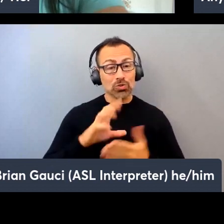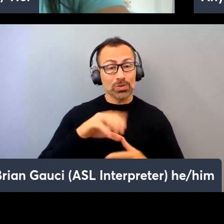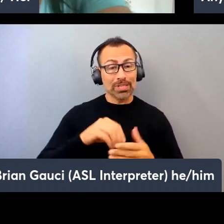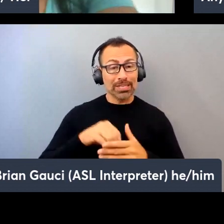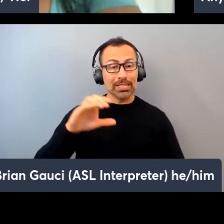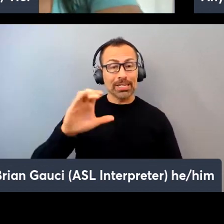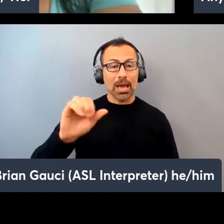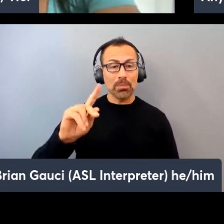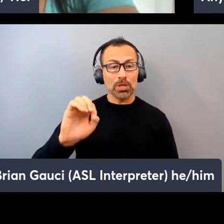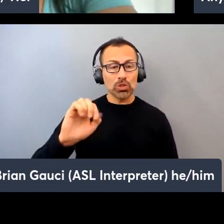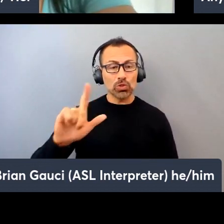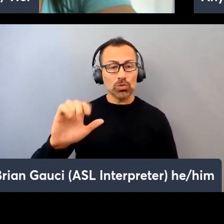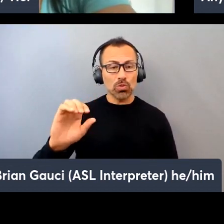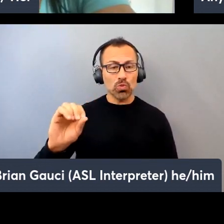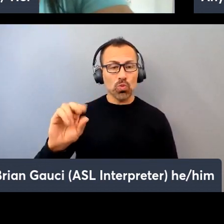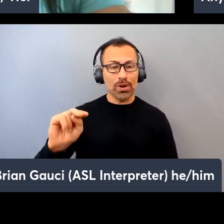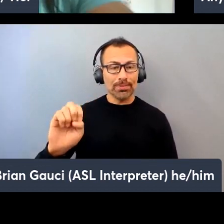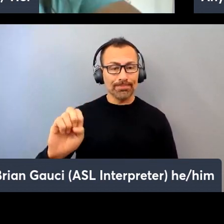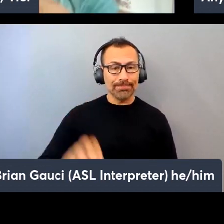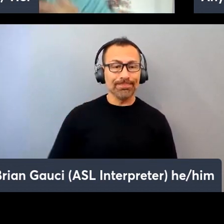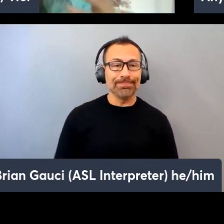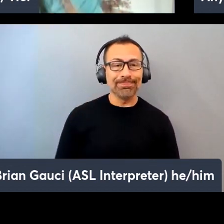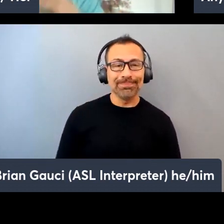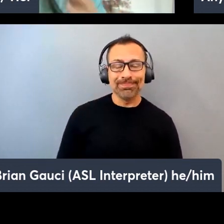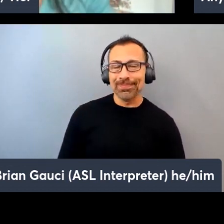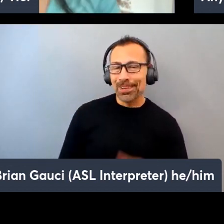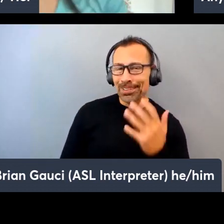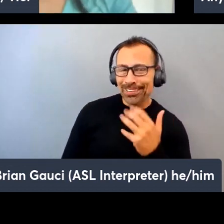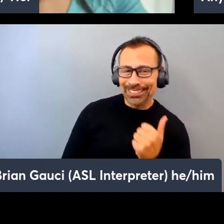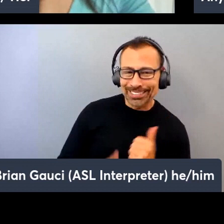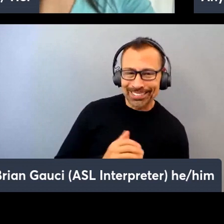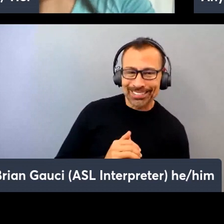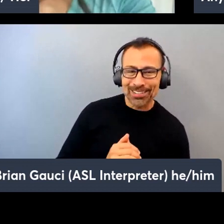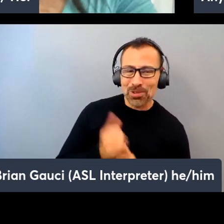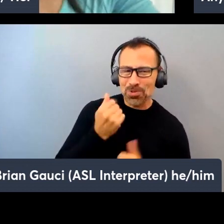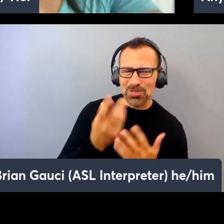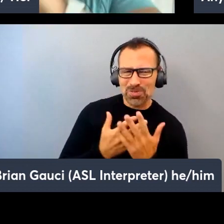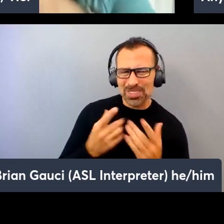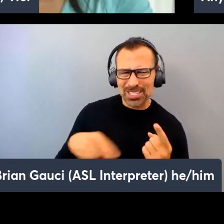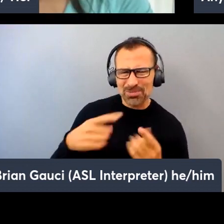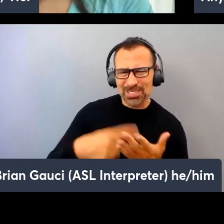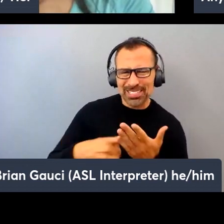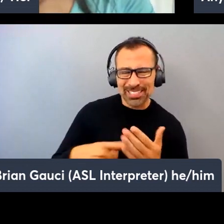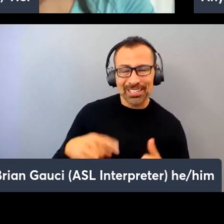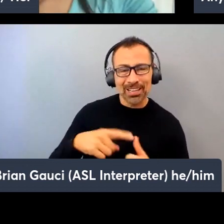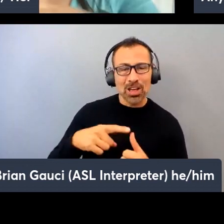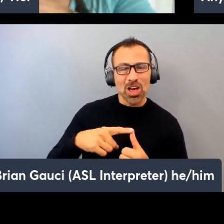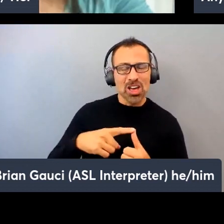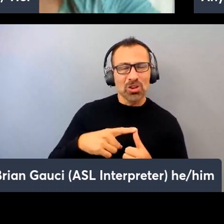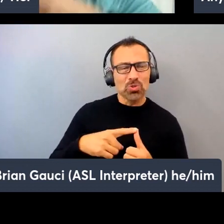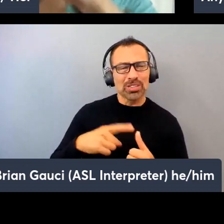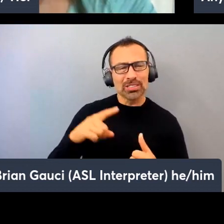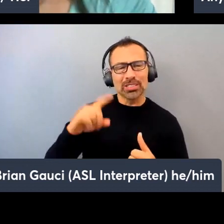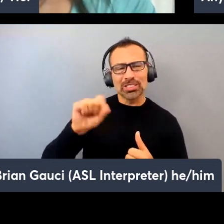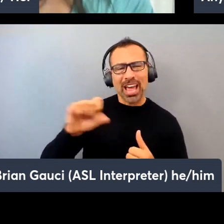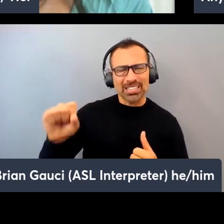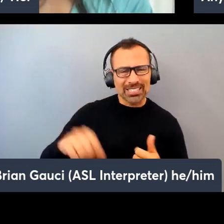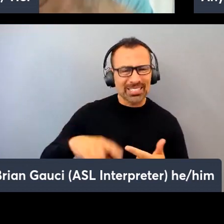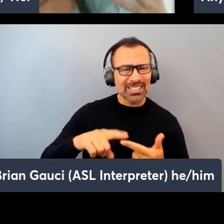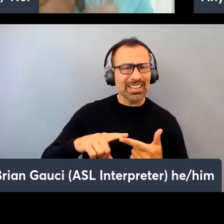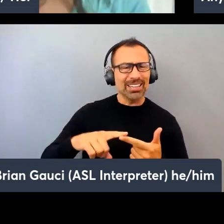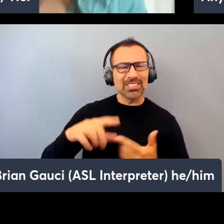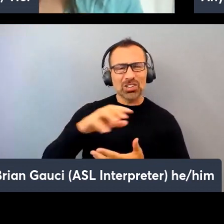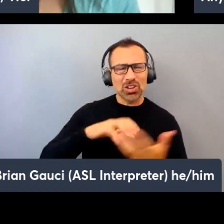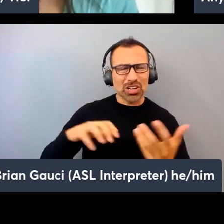Awesome. Yeah. All right. Yeah, there was a couple things going on there. We said StackSets, we said CloudFormation, Stack. So